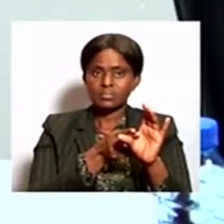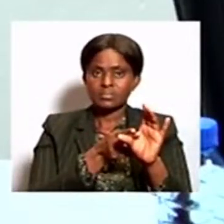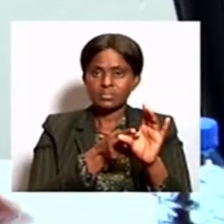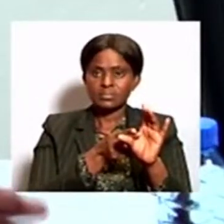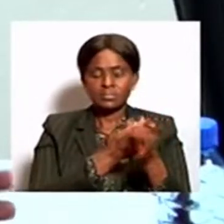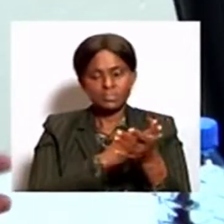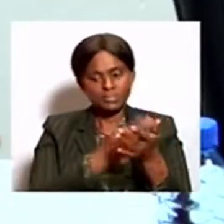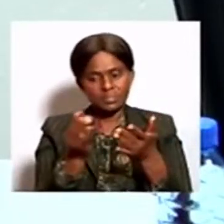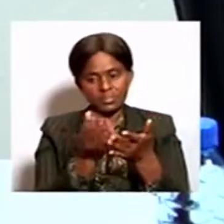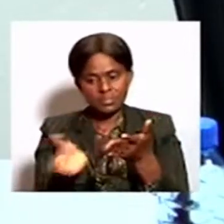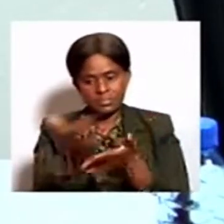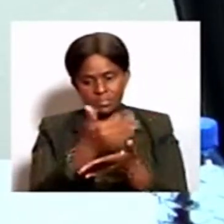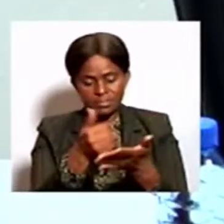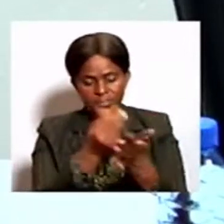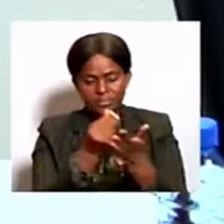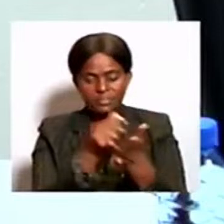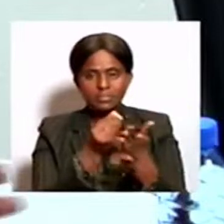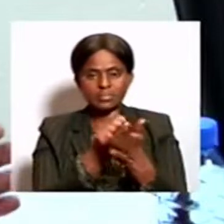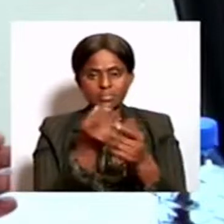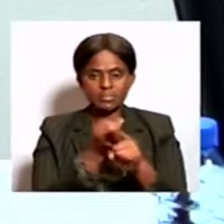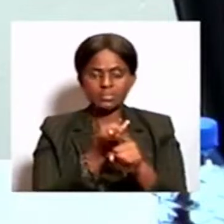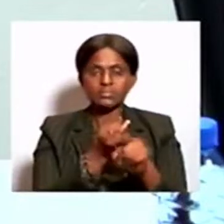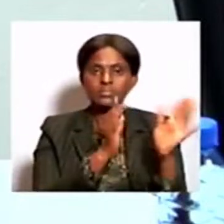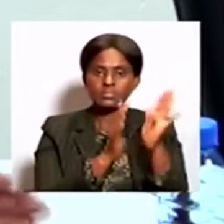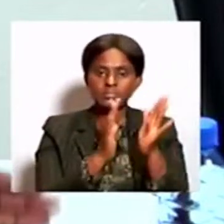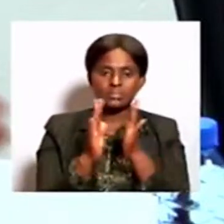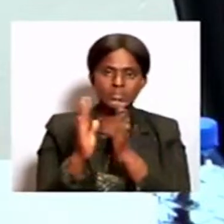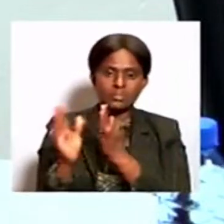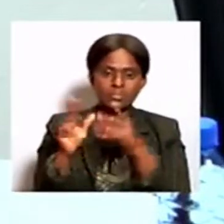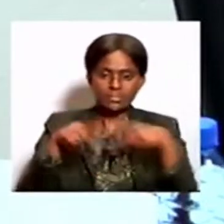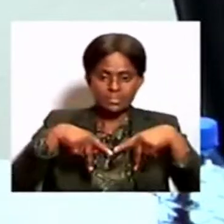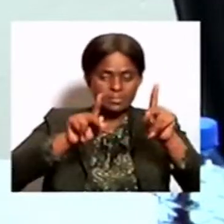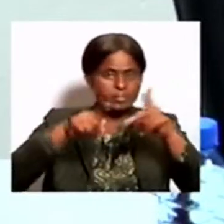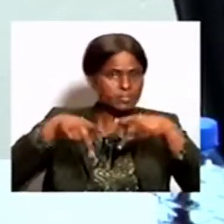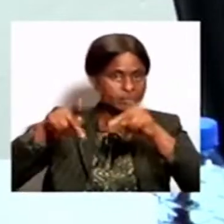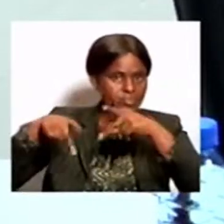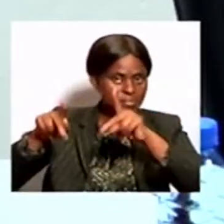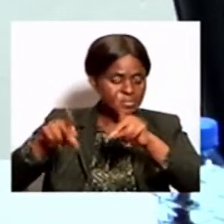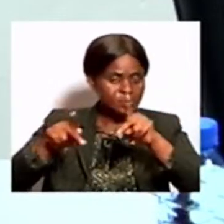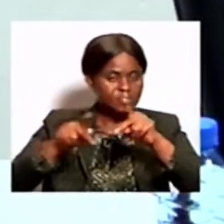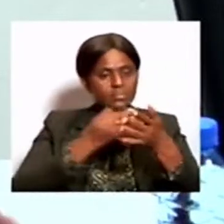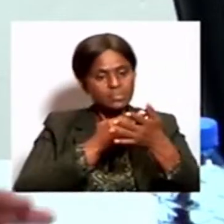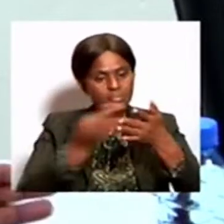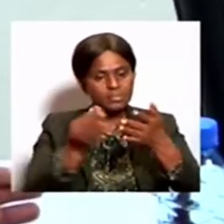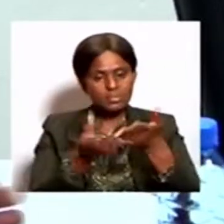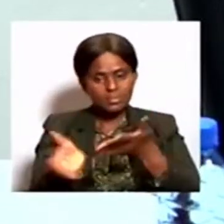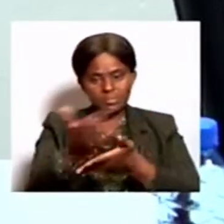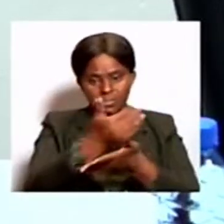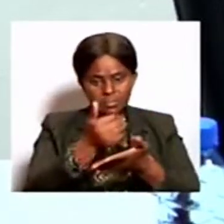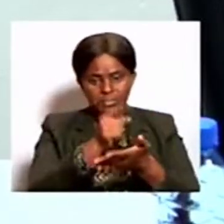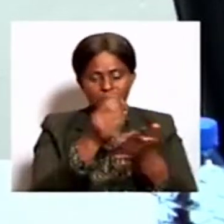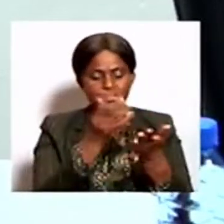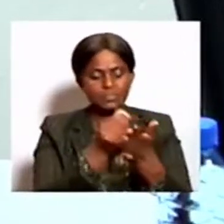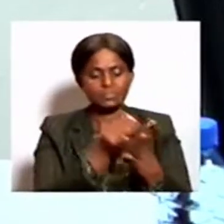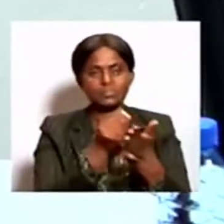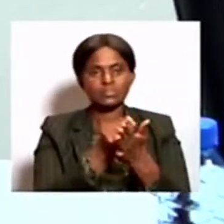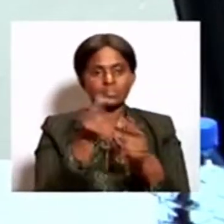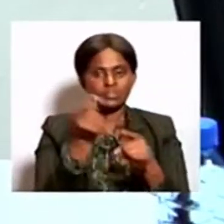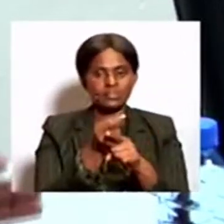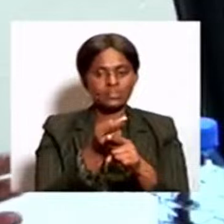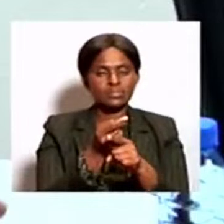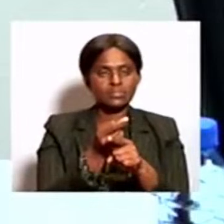Failure to collect revenue from planning permissions. Failure to collect revenue from